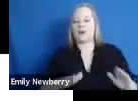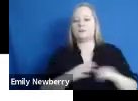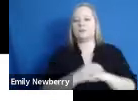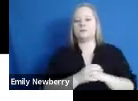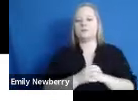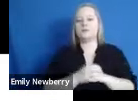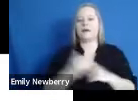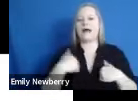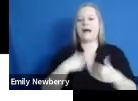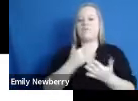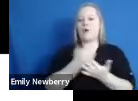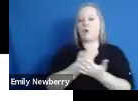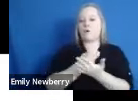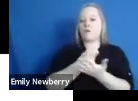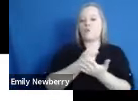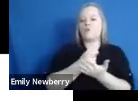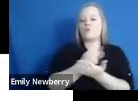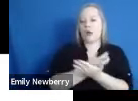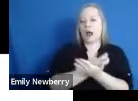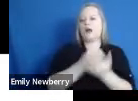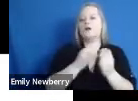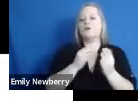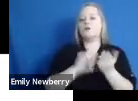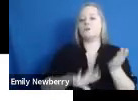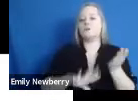students staying here. They're working on a project